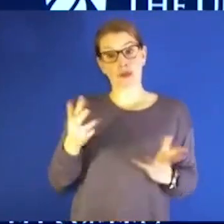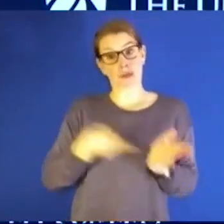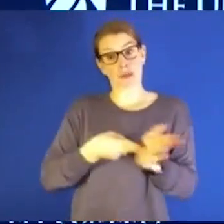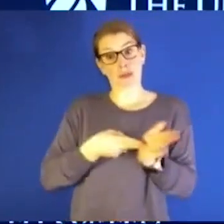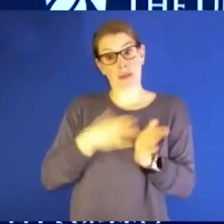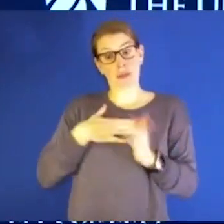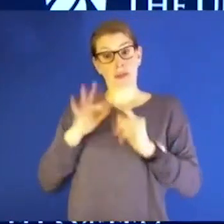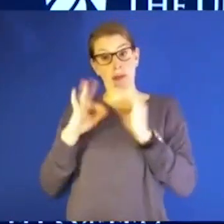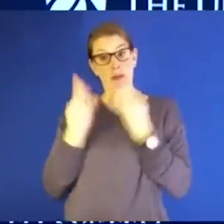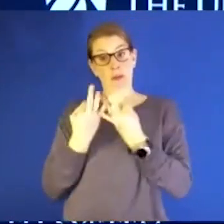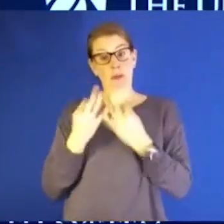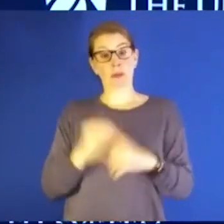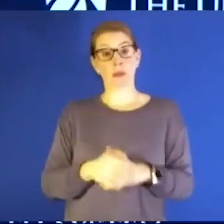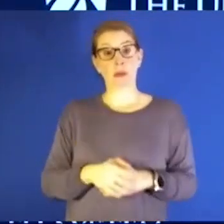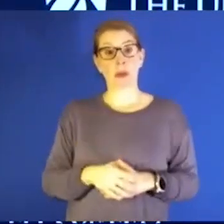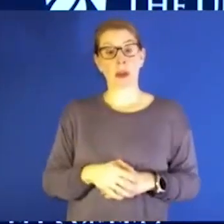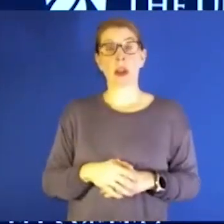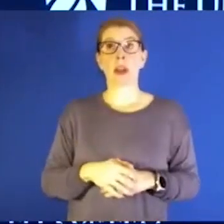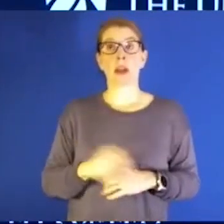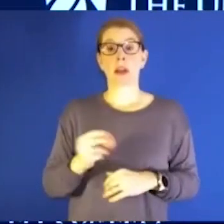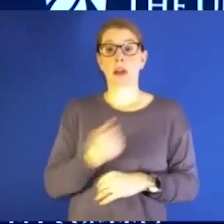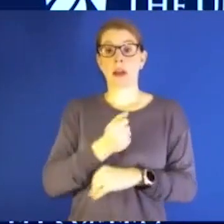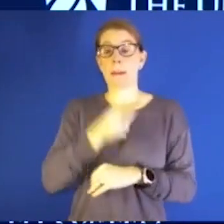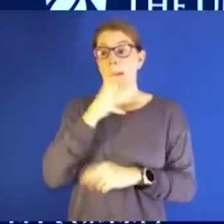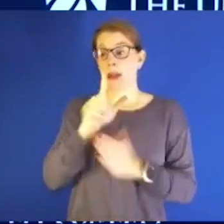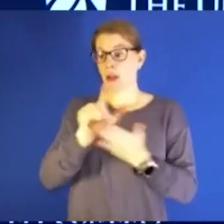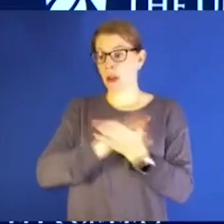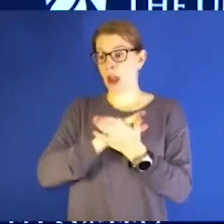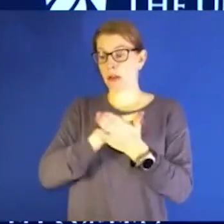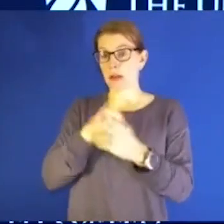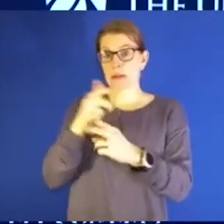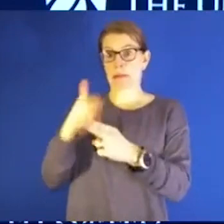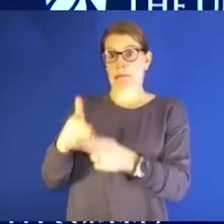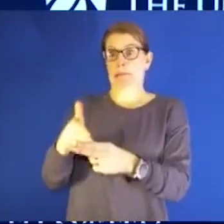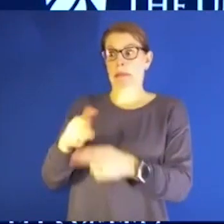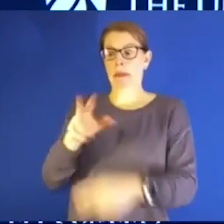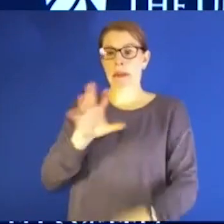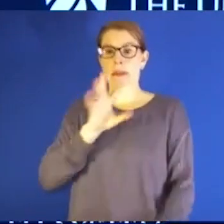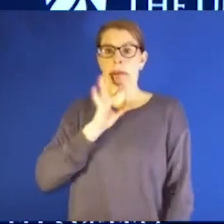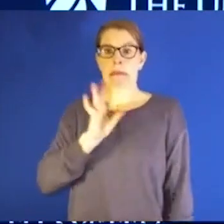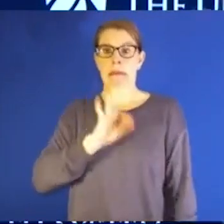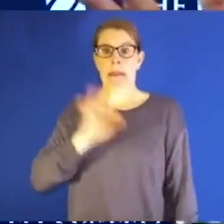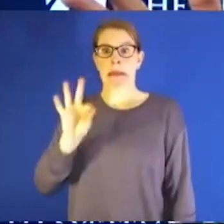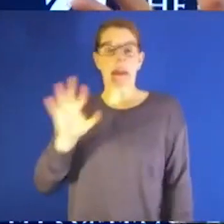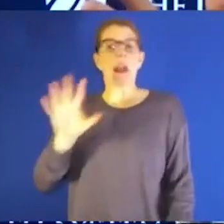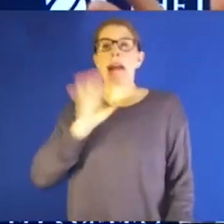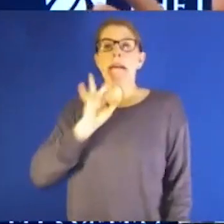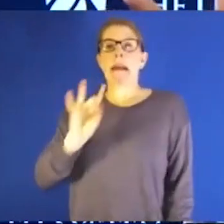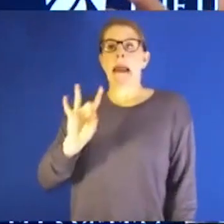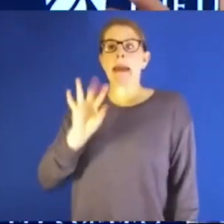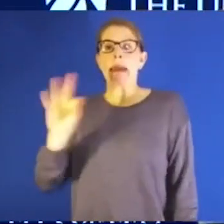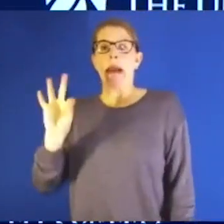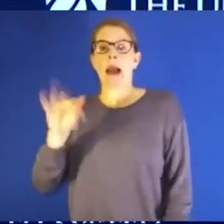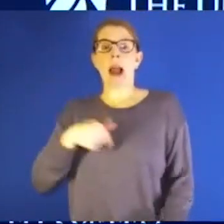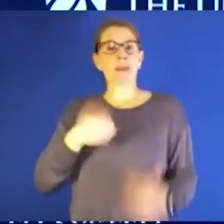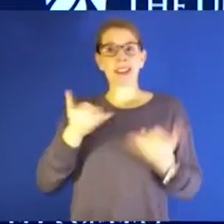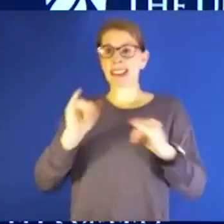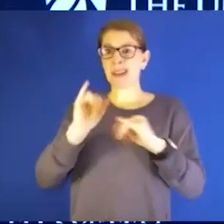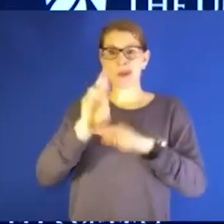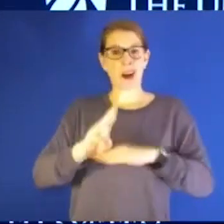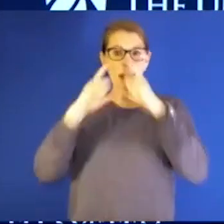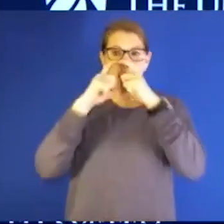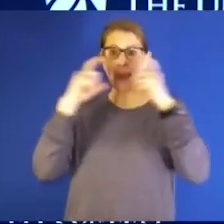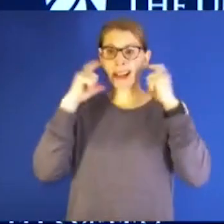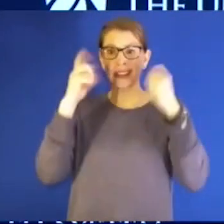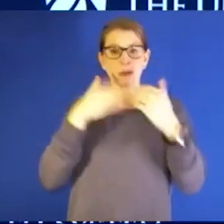have I almost called my mother-in-law 99. She's 89 years old. I'm still wearing the darn mask when I go to the grocery store and I go into